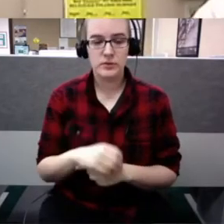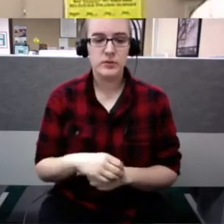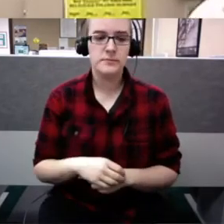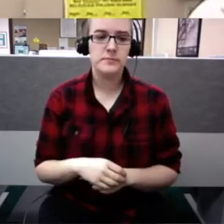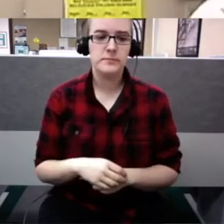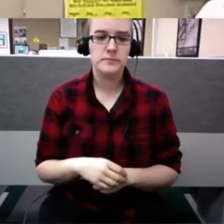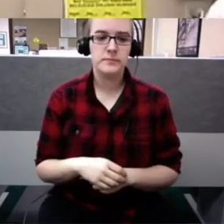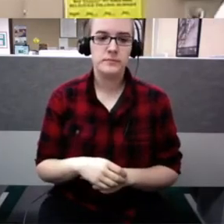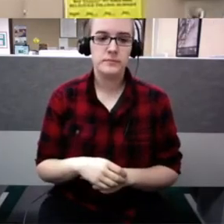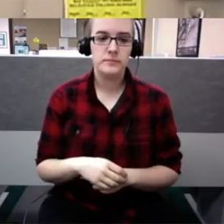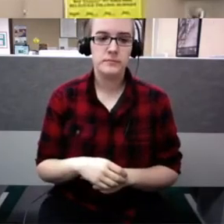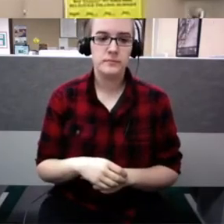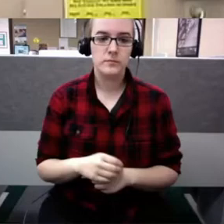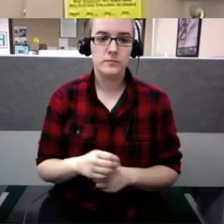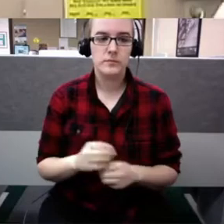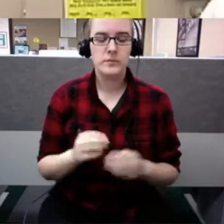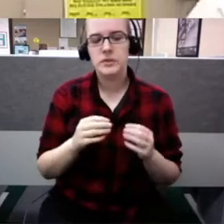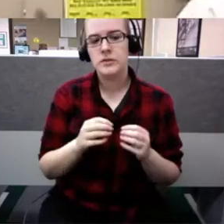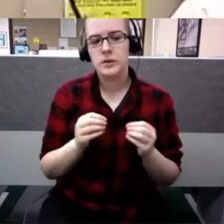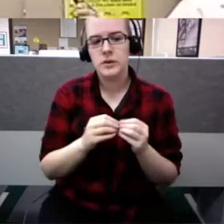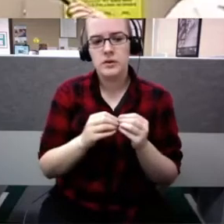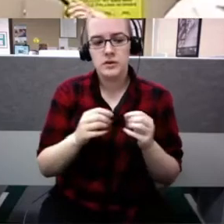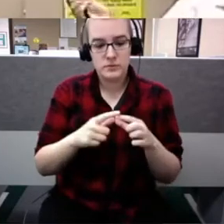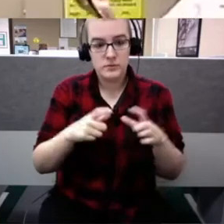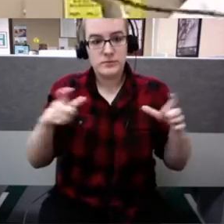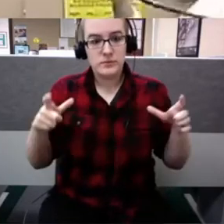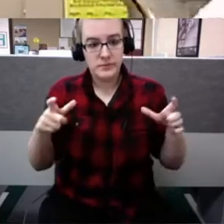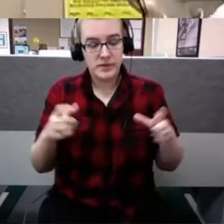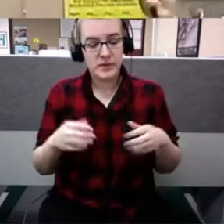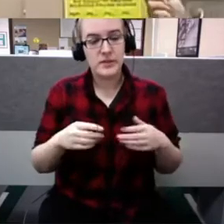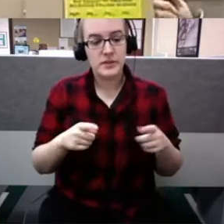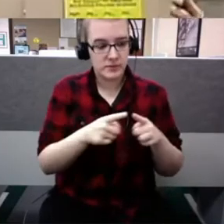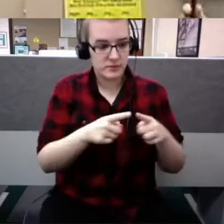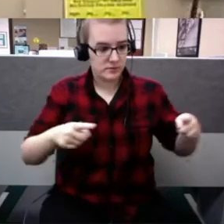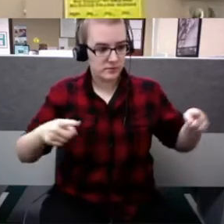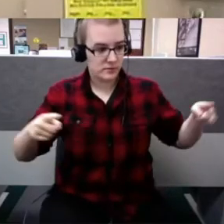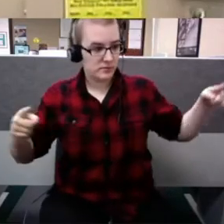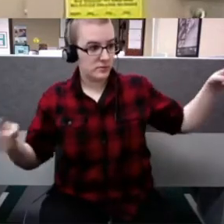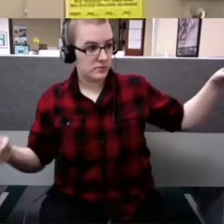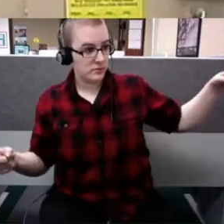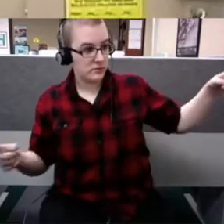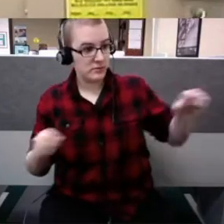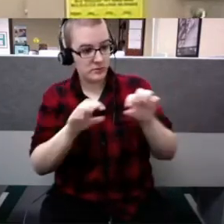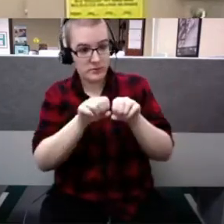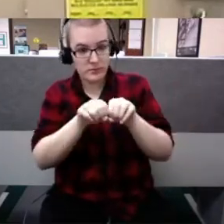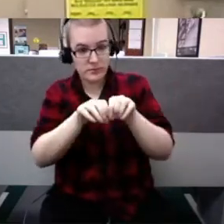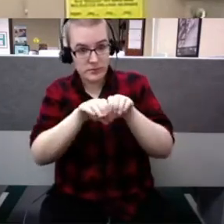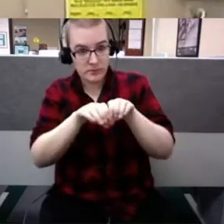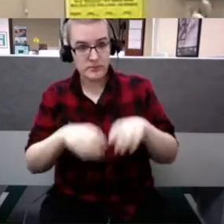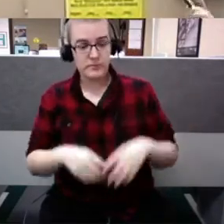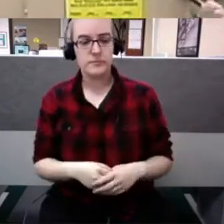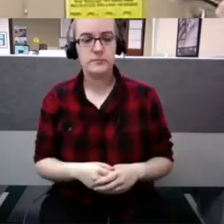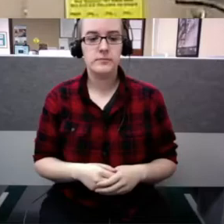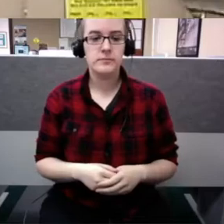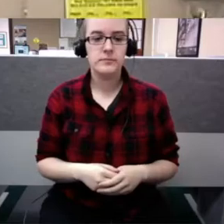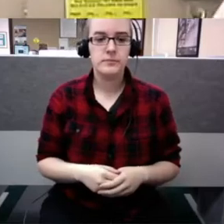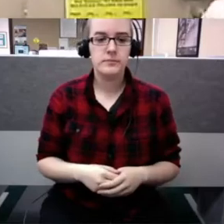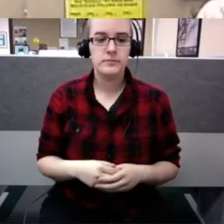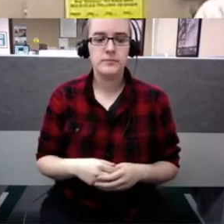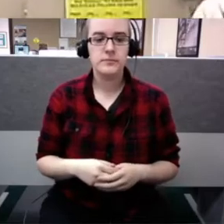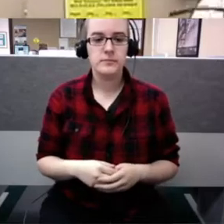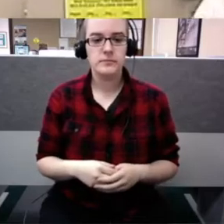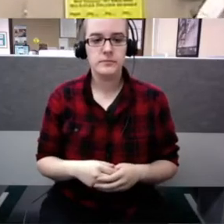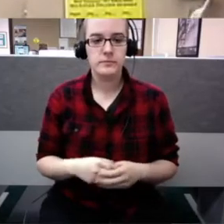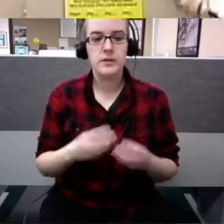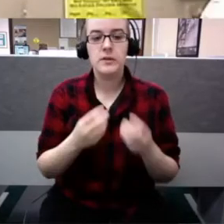it's obviously a little bit larger and longer. It's also articulated at the end. It's very soft